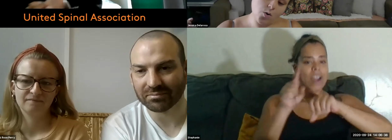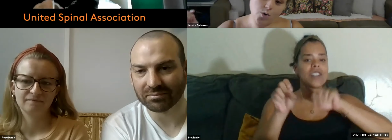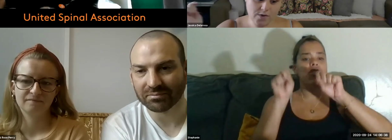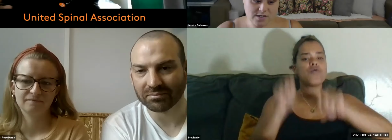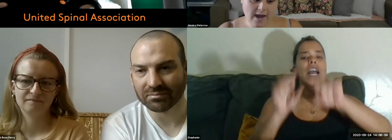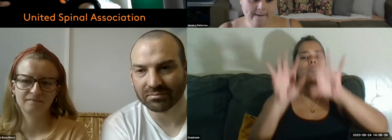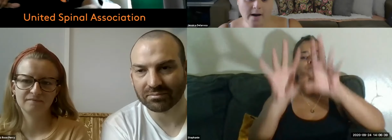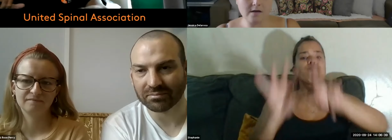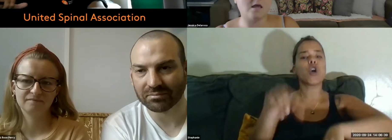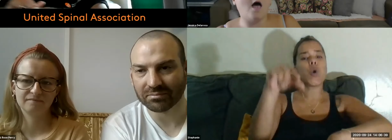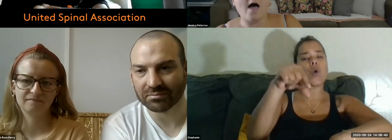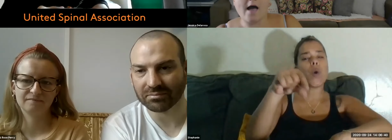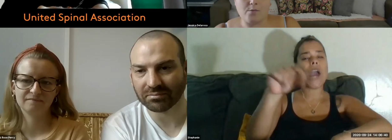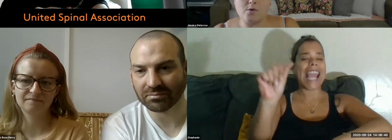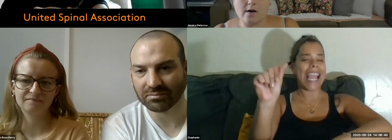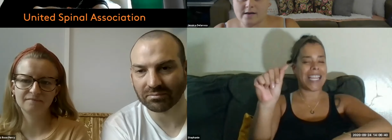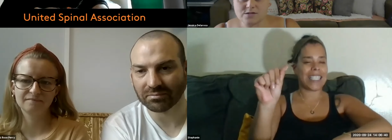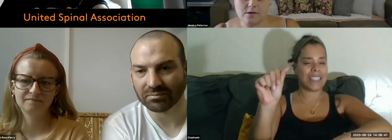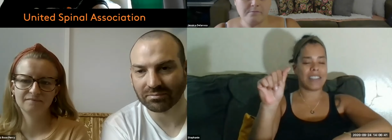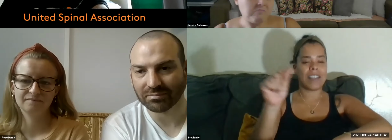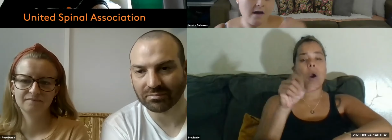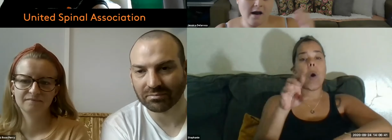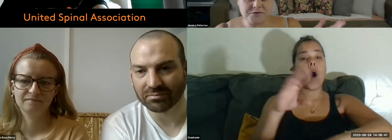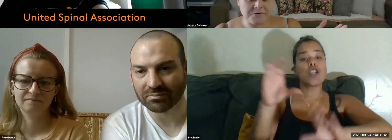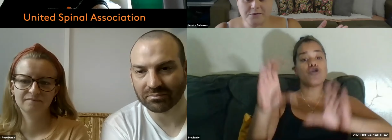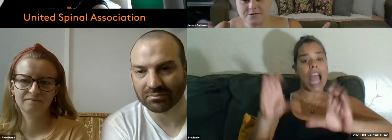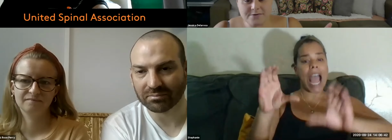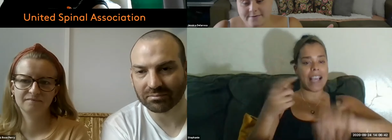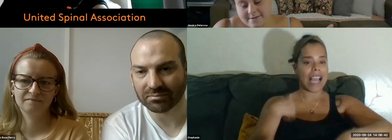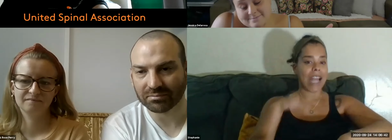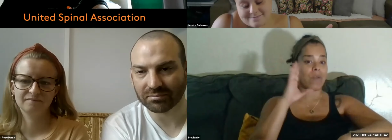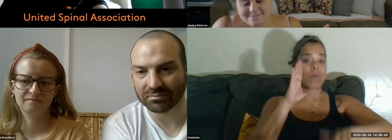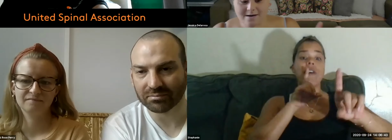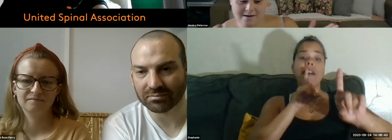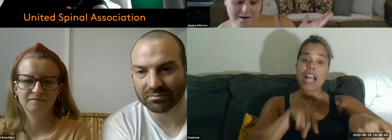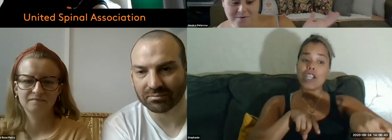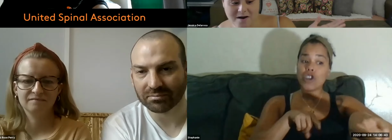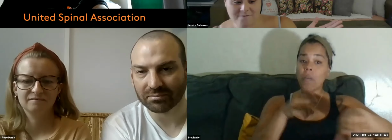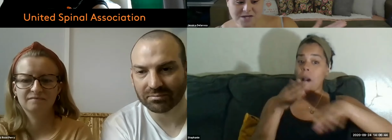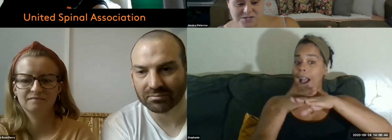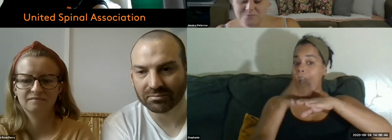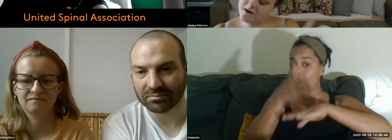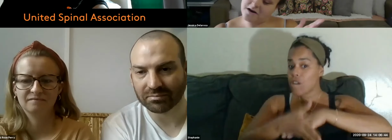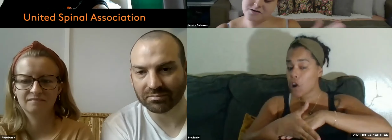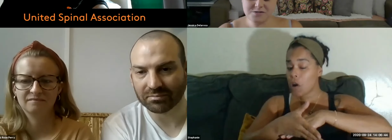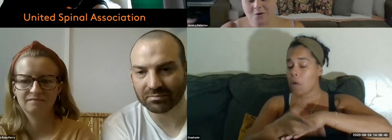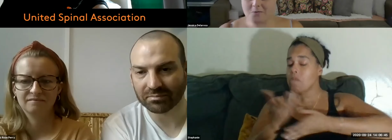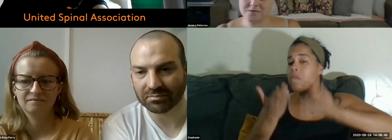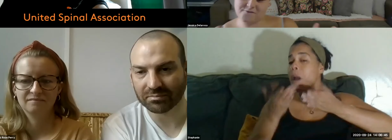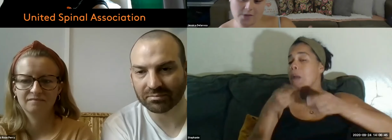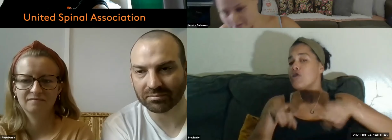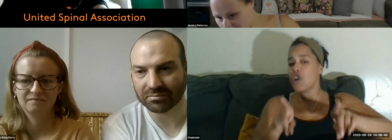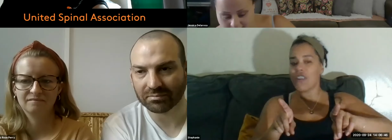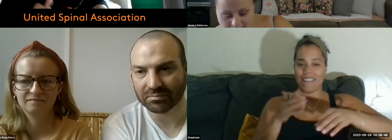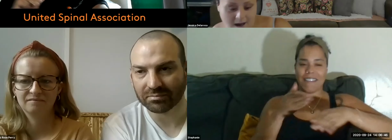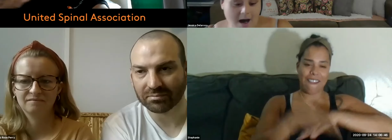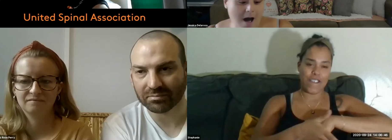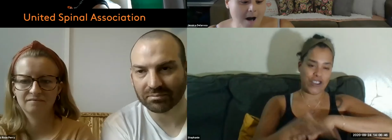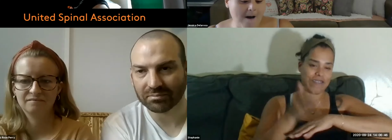section or in the chat box, and we will answer them after or during our conversation. We're kind of just going with the flow